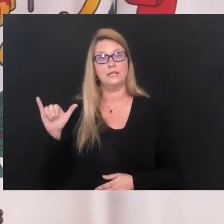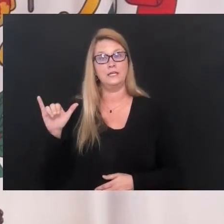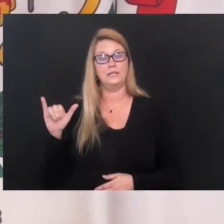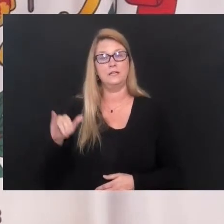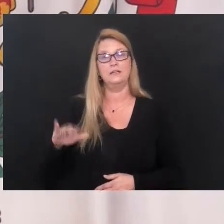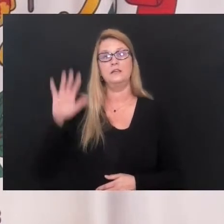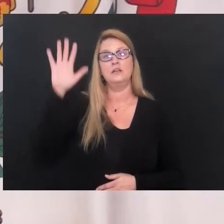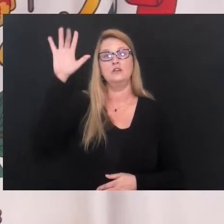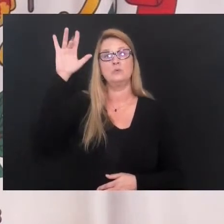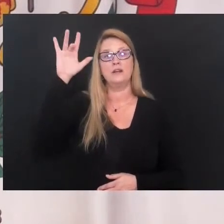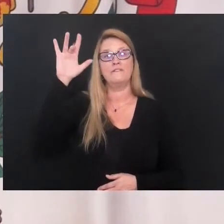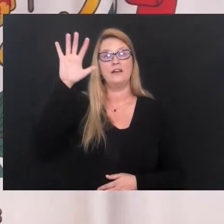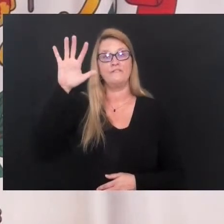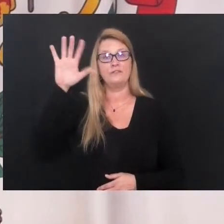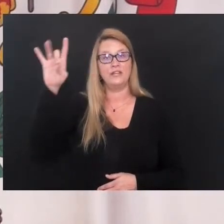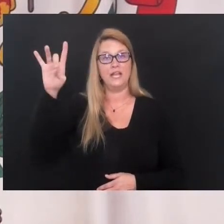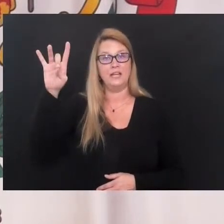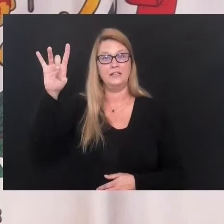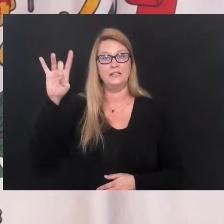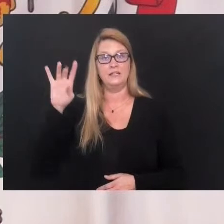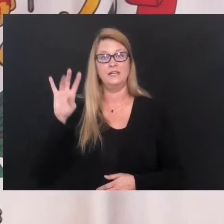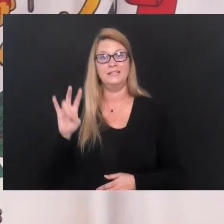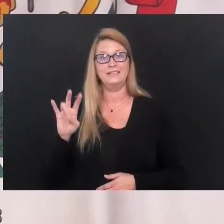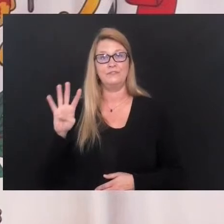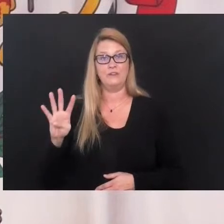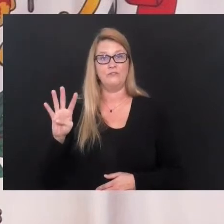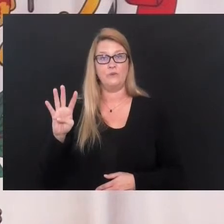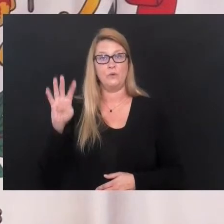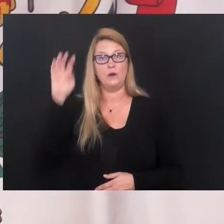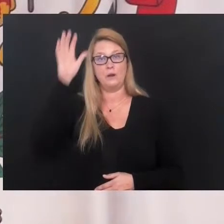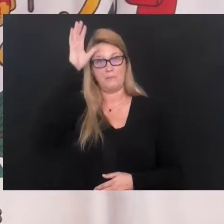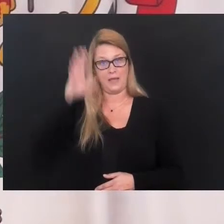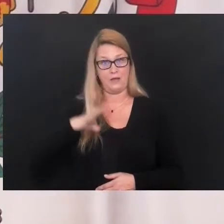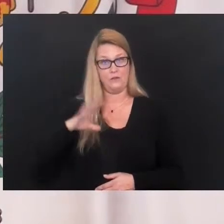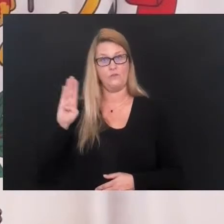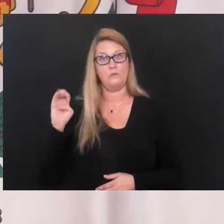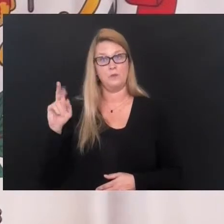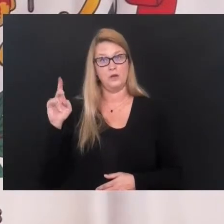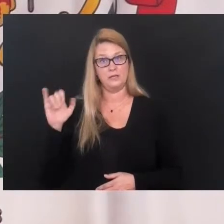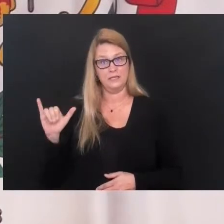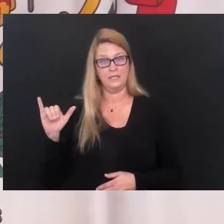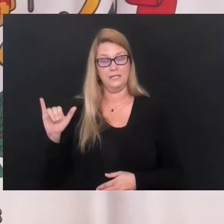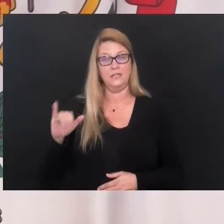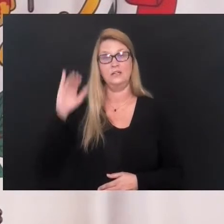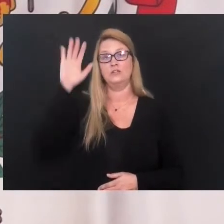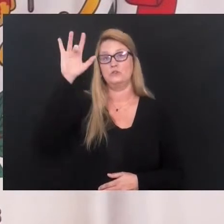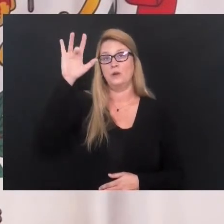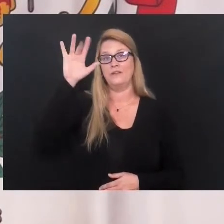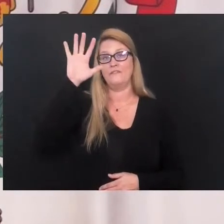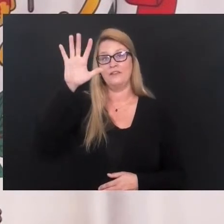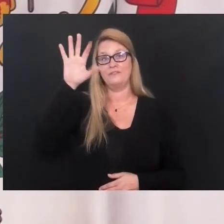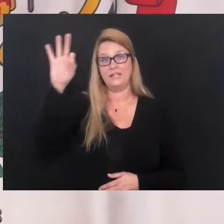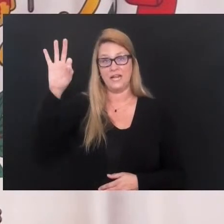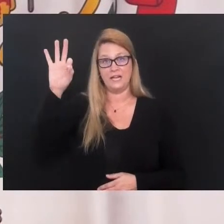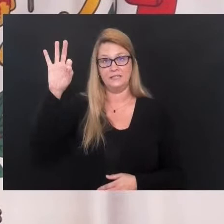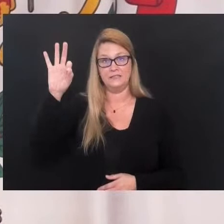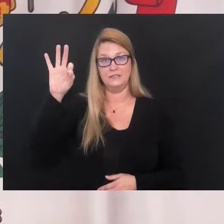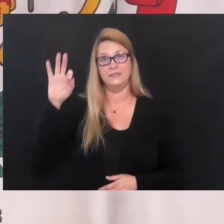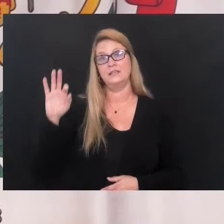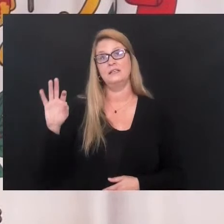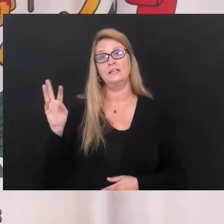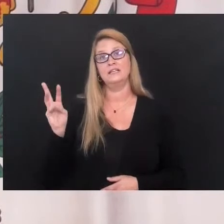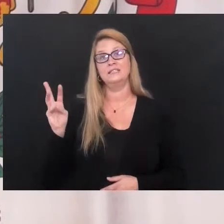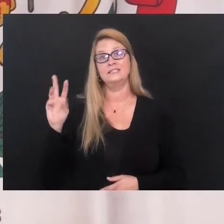Our 2,558th death is a 74-year-old male from Berkeley County. Our 2,559th death is